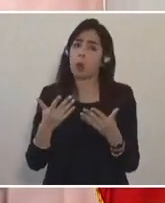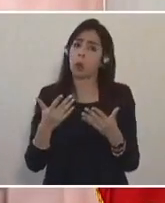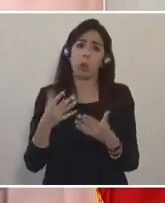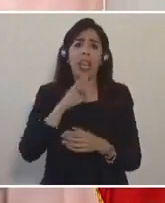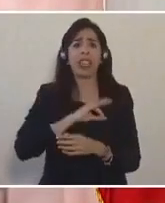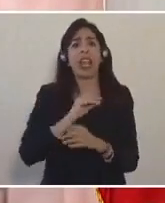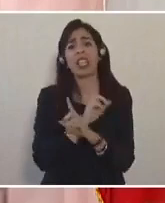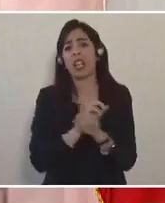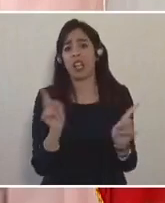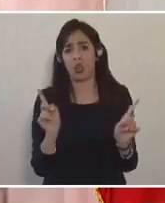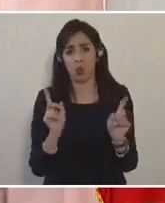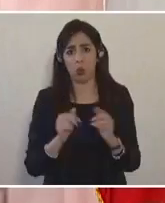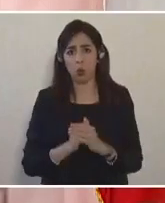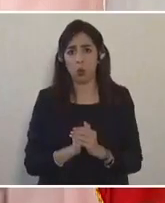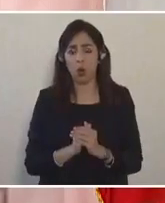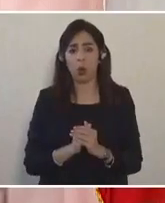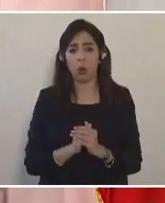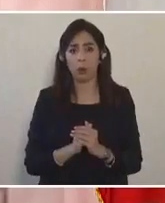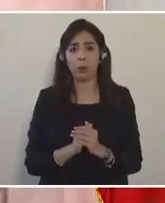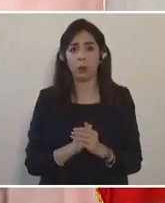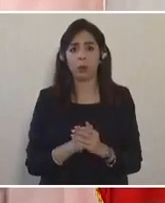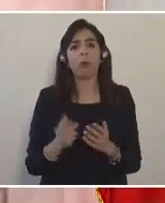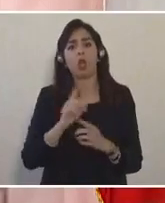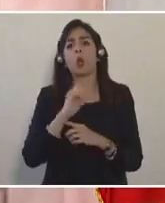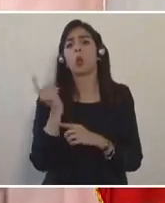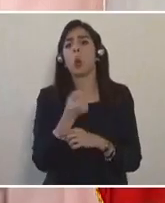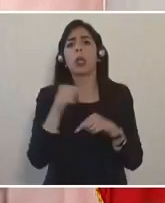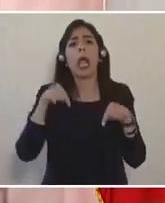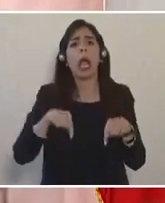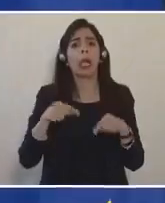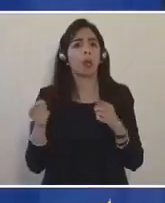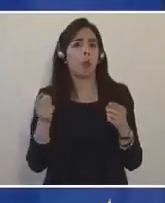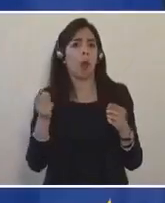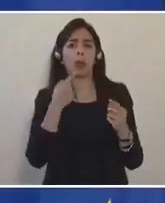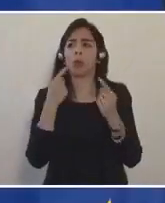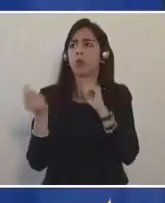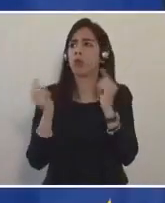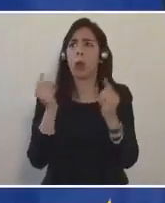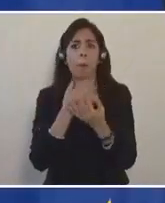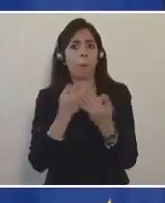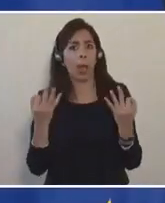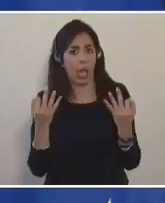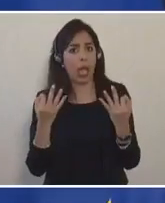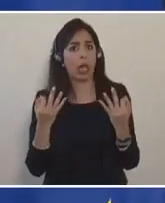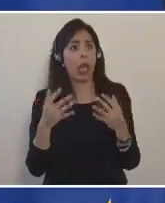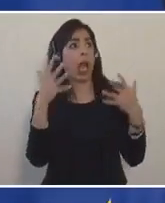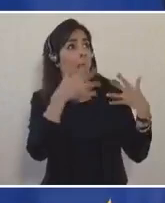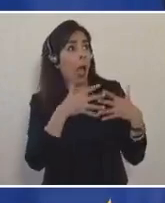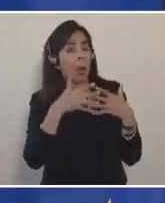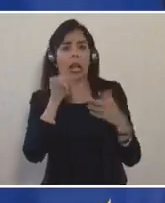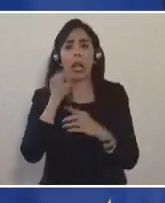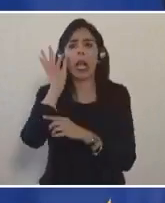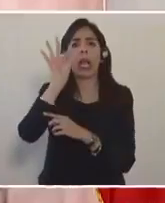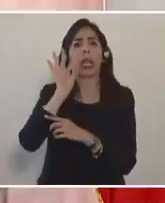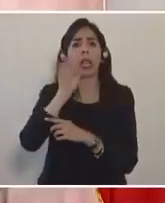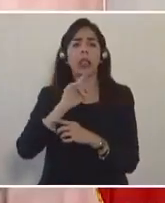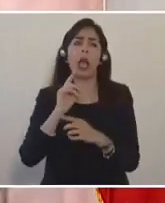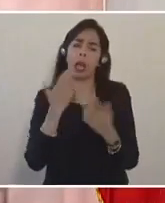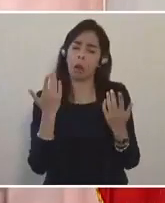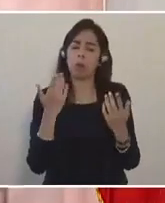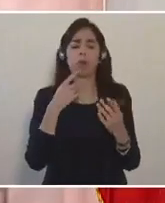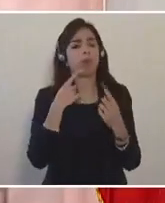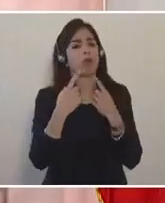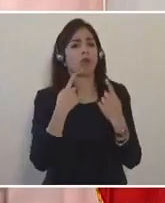the United States. So there is no blockage of raw material or components anymore. I just want to